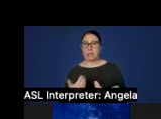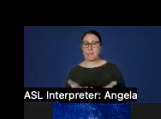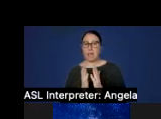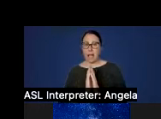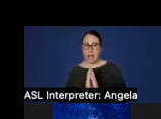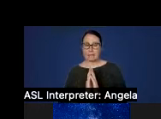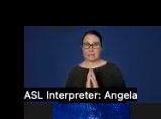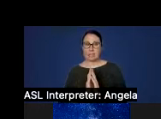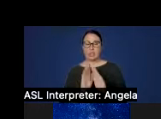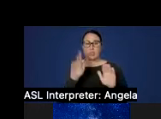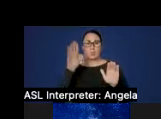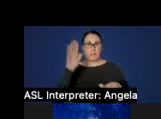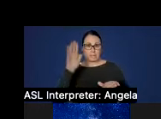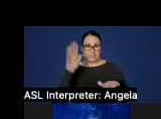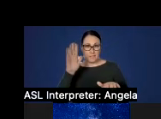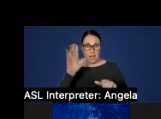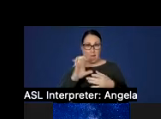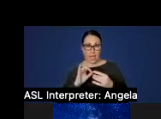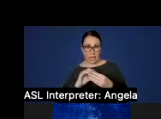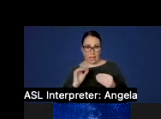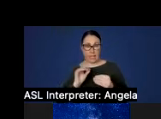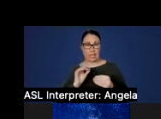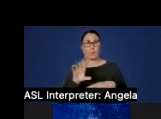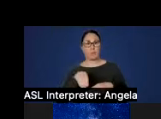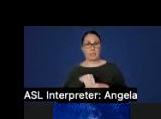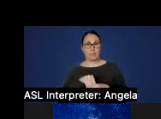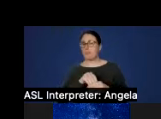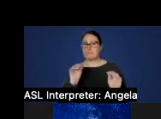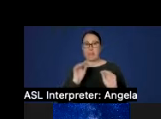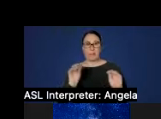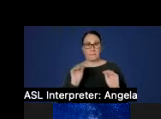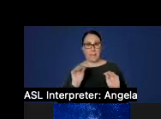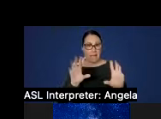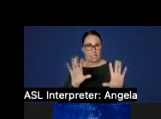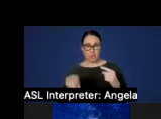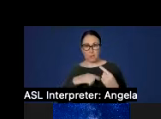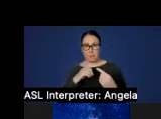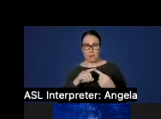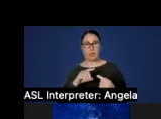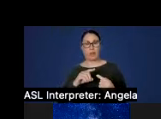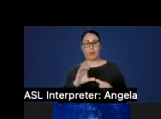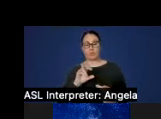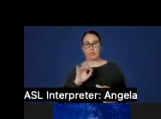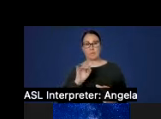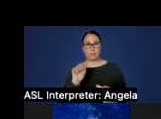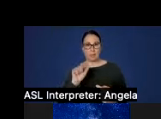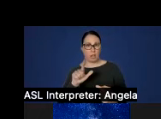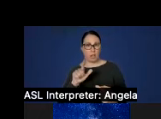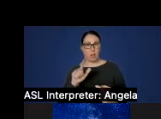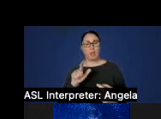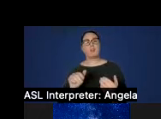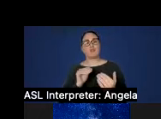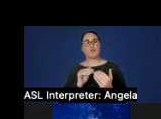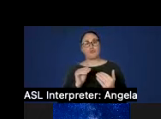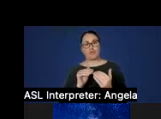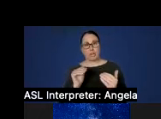which is, there is absolutely nothing magical about the criminal justice system. It is not going to heal you. It is not going to